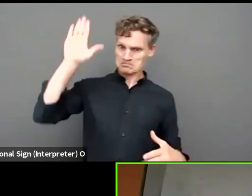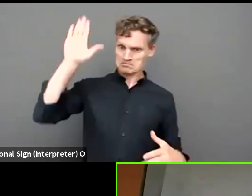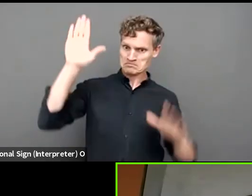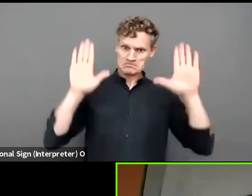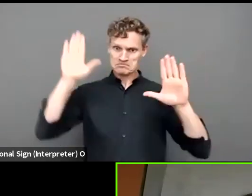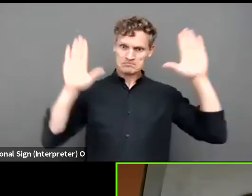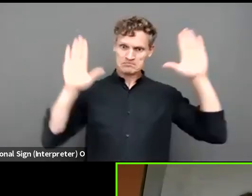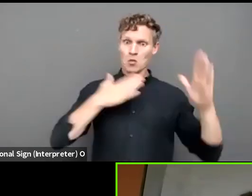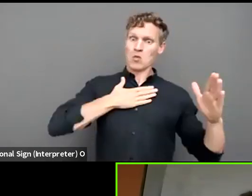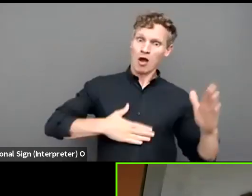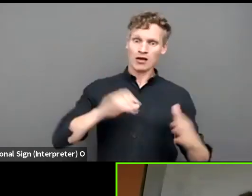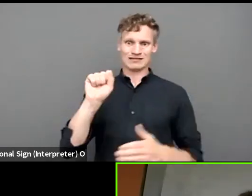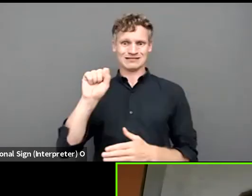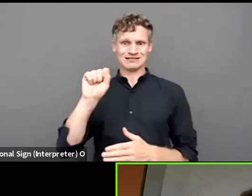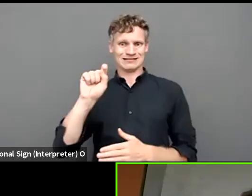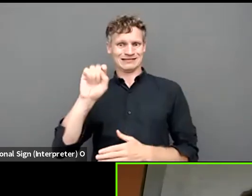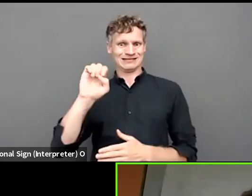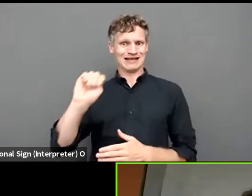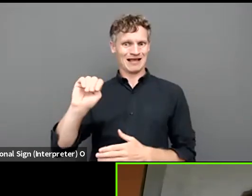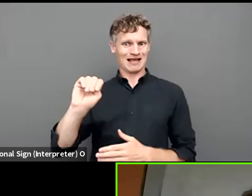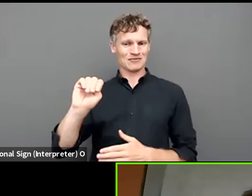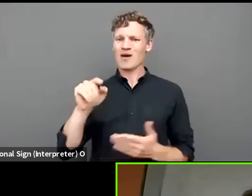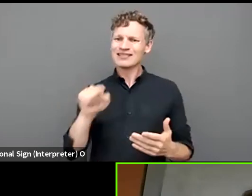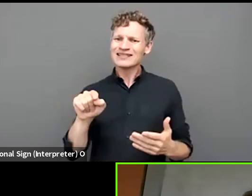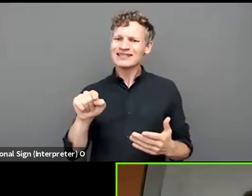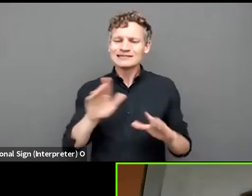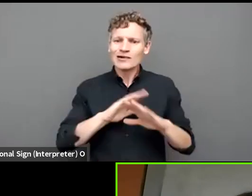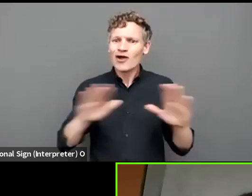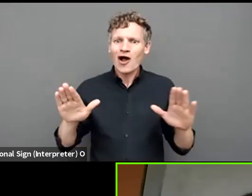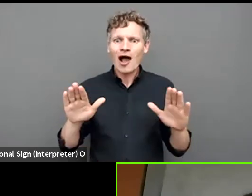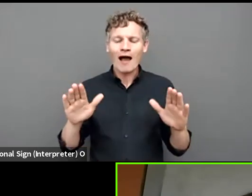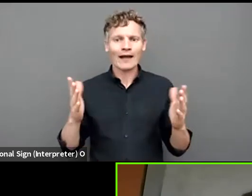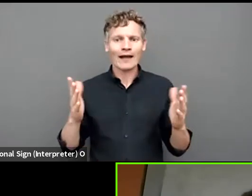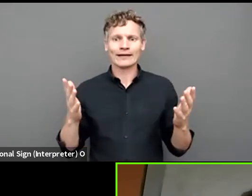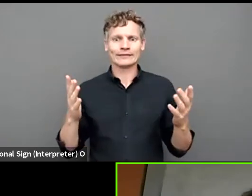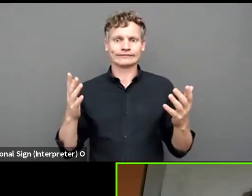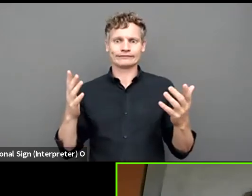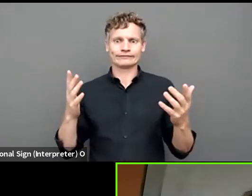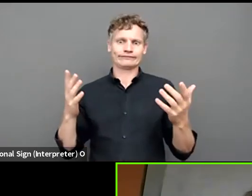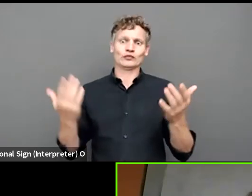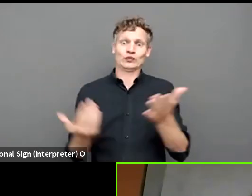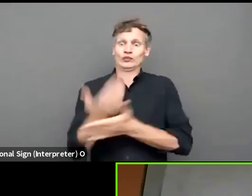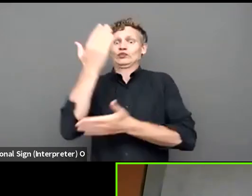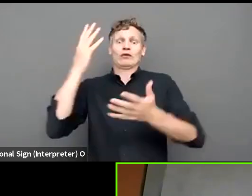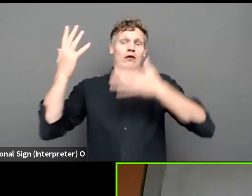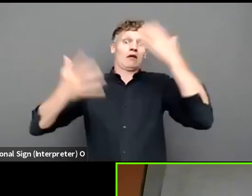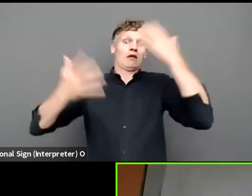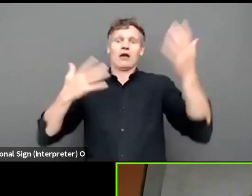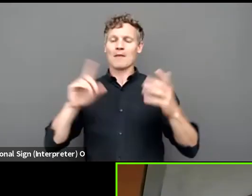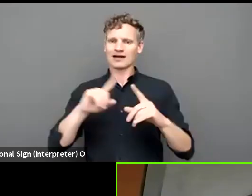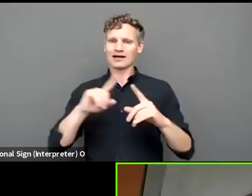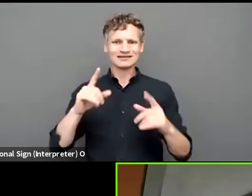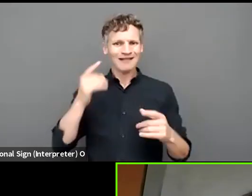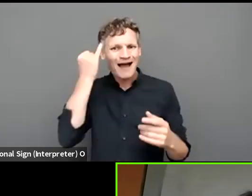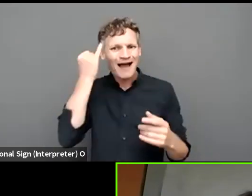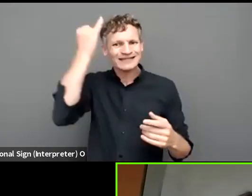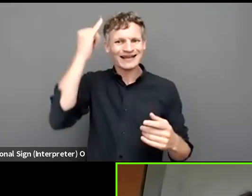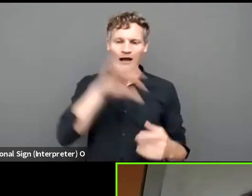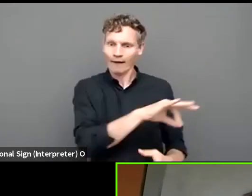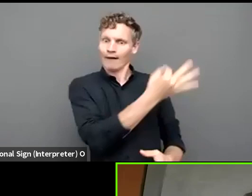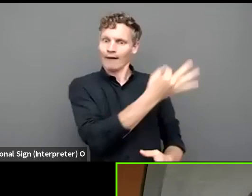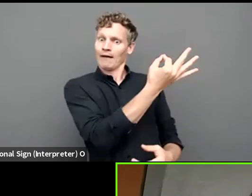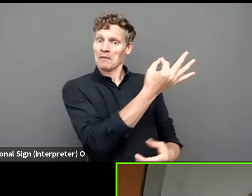doing simple things that we know will work. And can I just round off with one thing? As you know, Norway constantly is on top